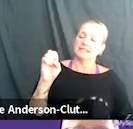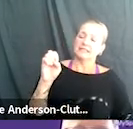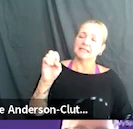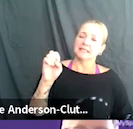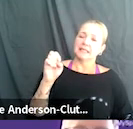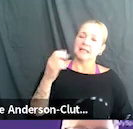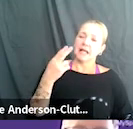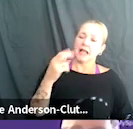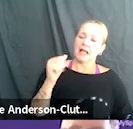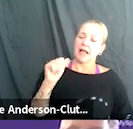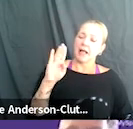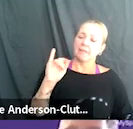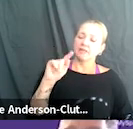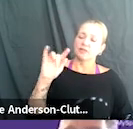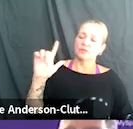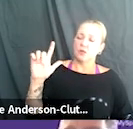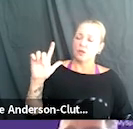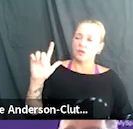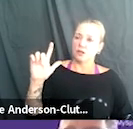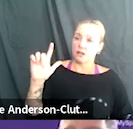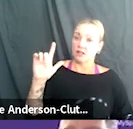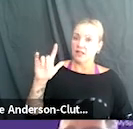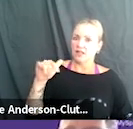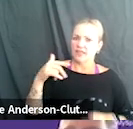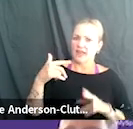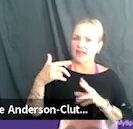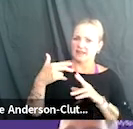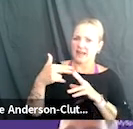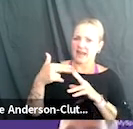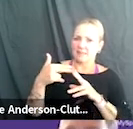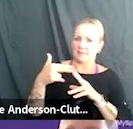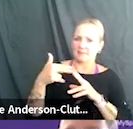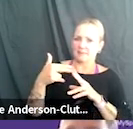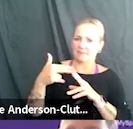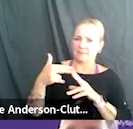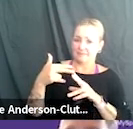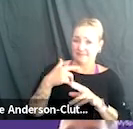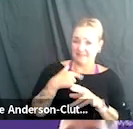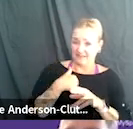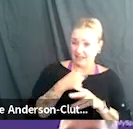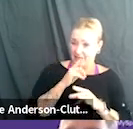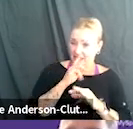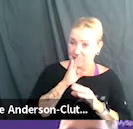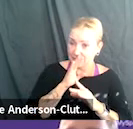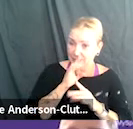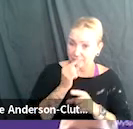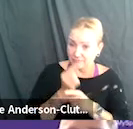way that should be phrased, or is that close to the right pronunciation?